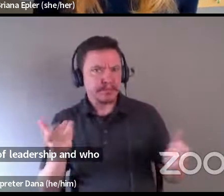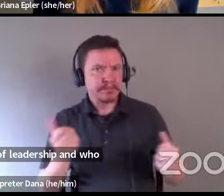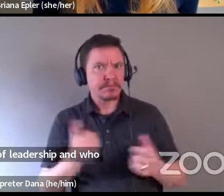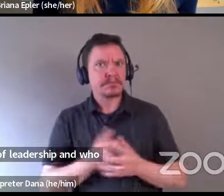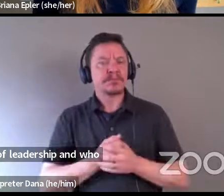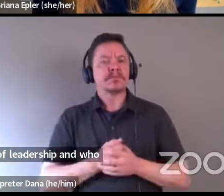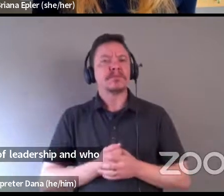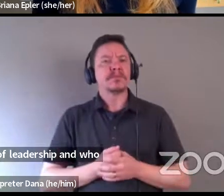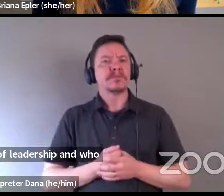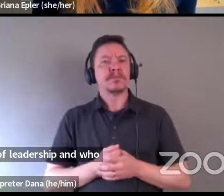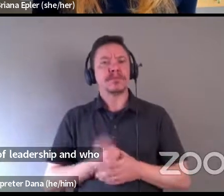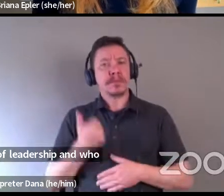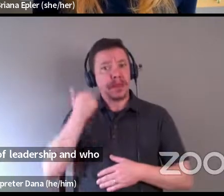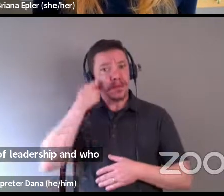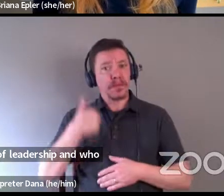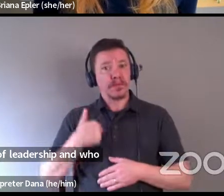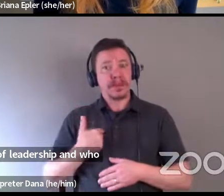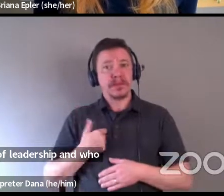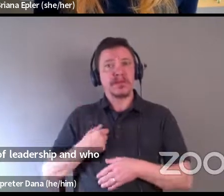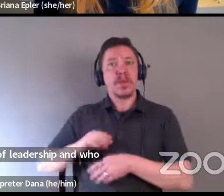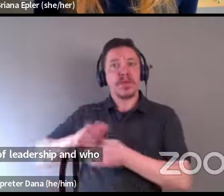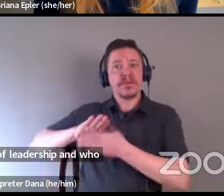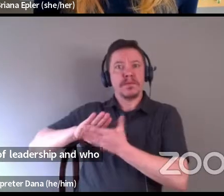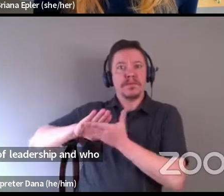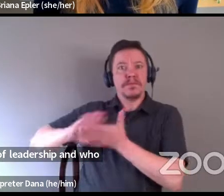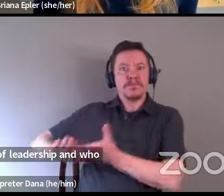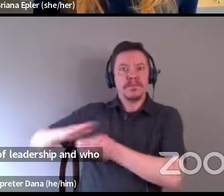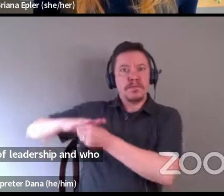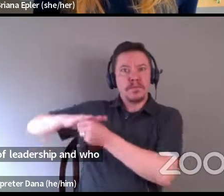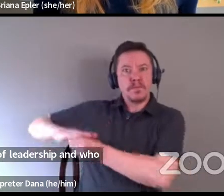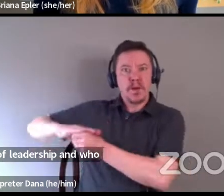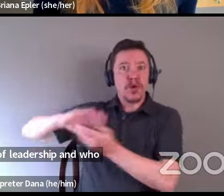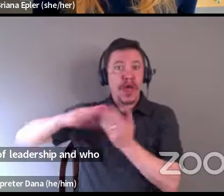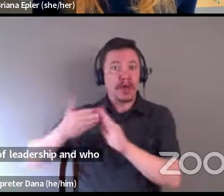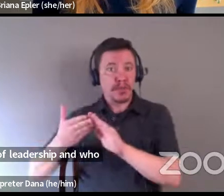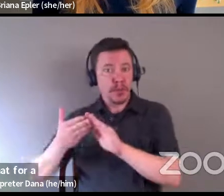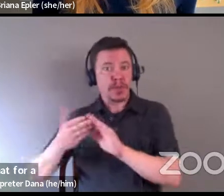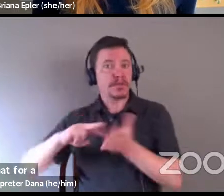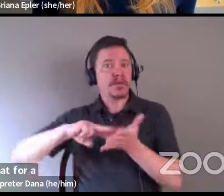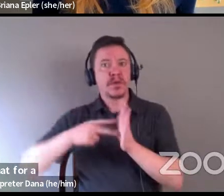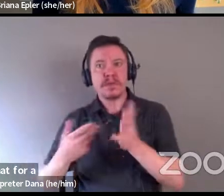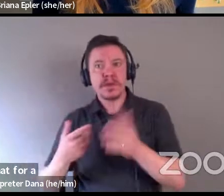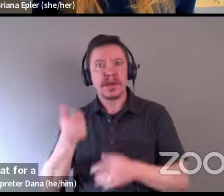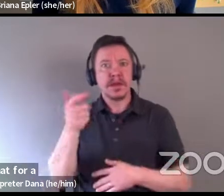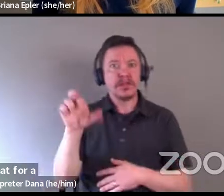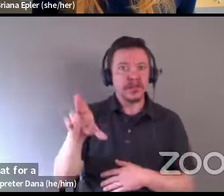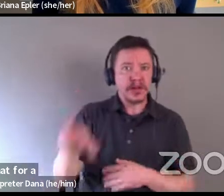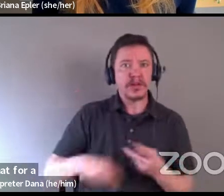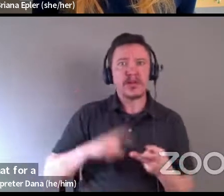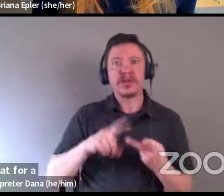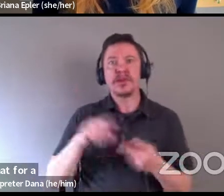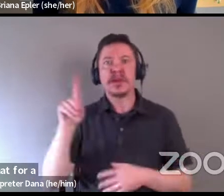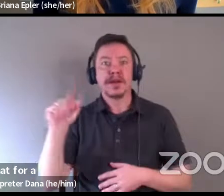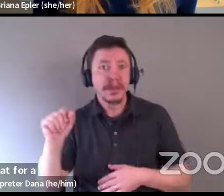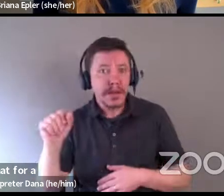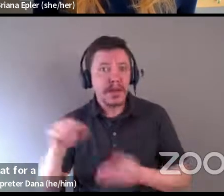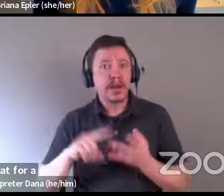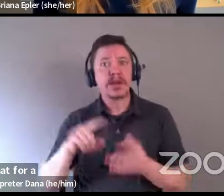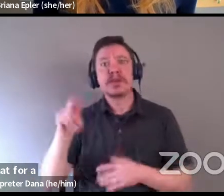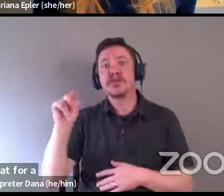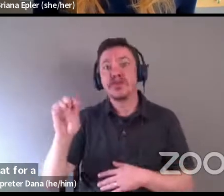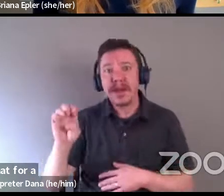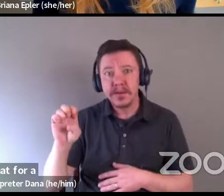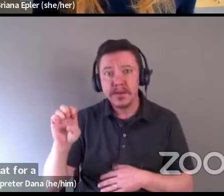for marginalized communities, whether we're talking along the lines of gender or disability or race